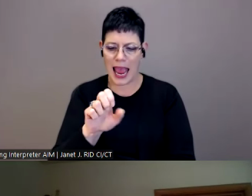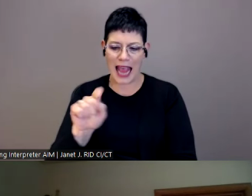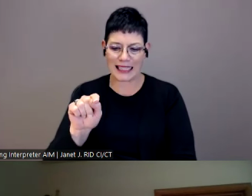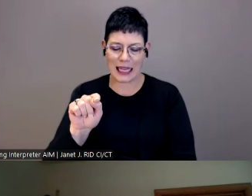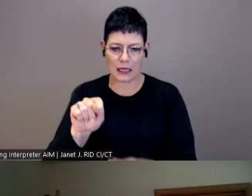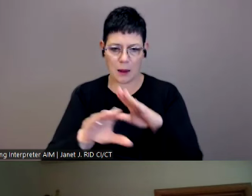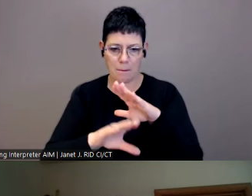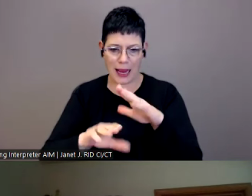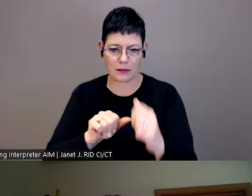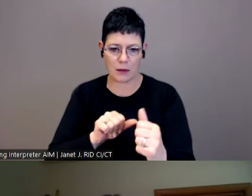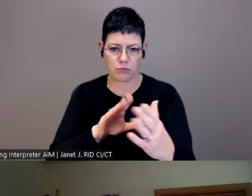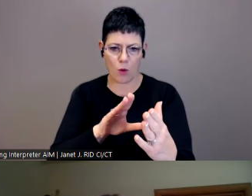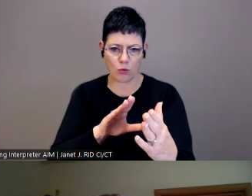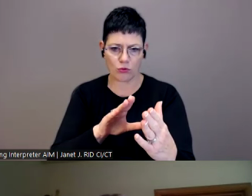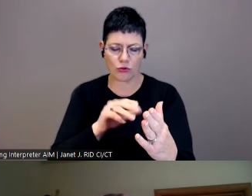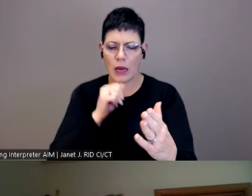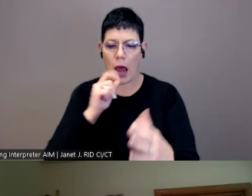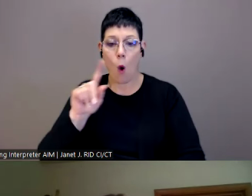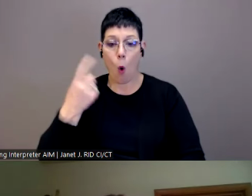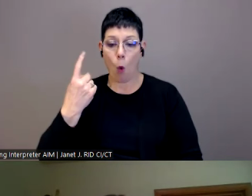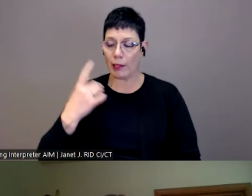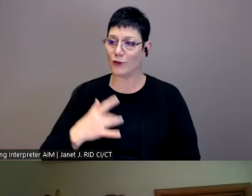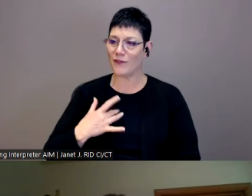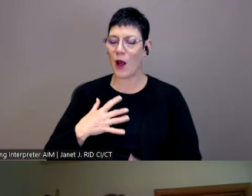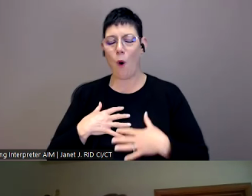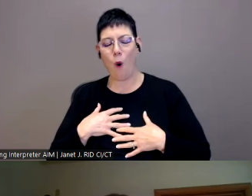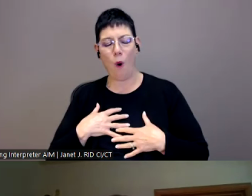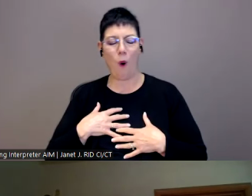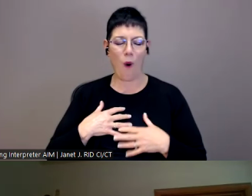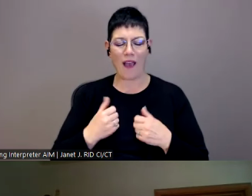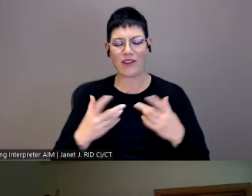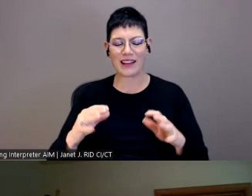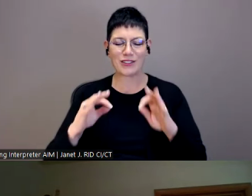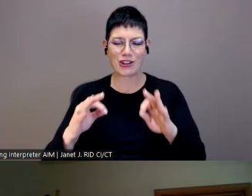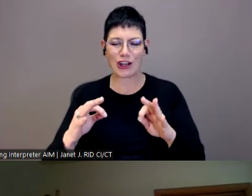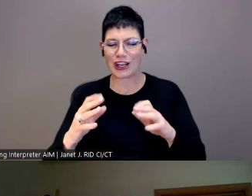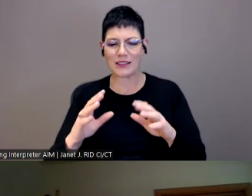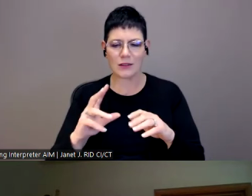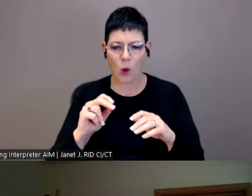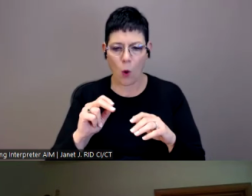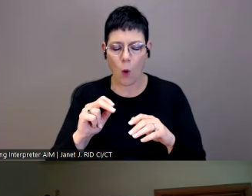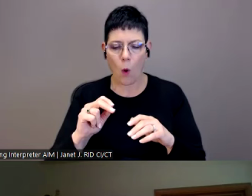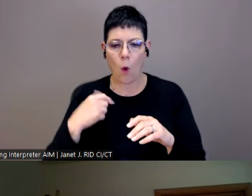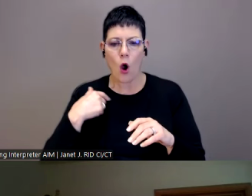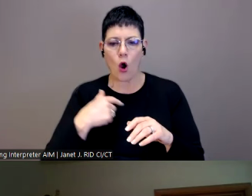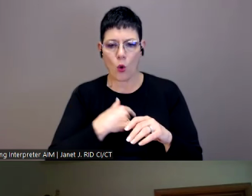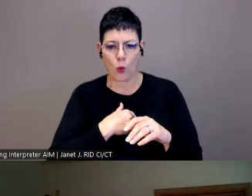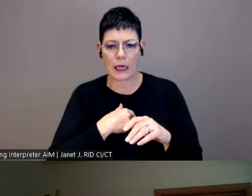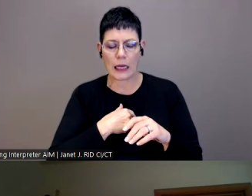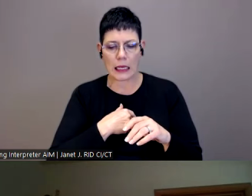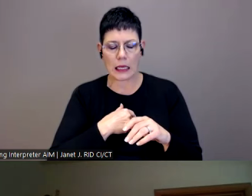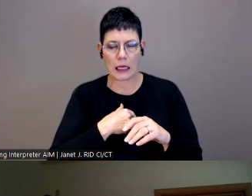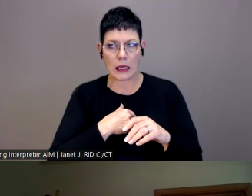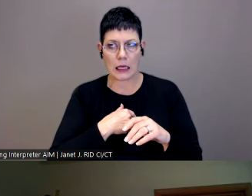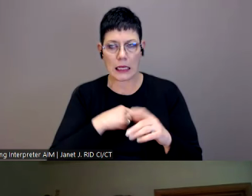engagement is not just to make us all feel warmer and fuzzier, but because when we take a deficit-based